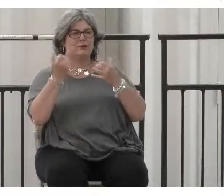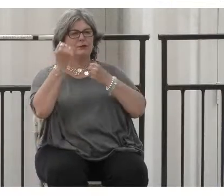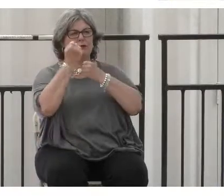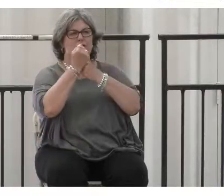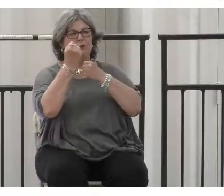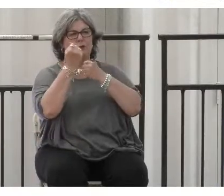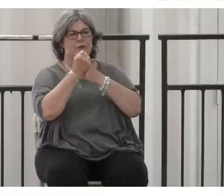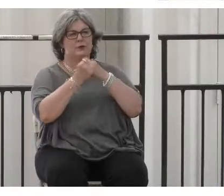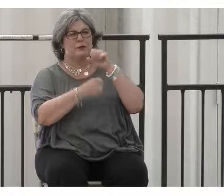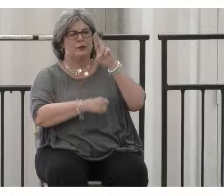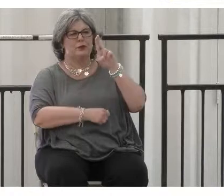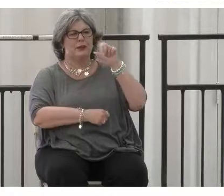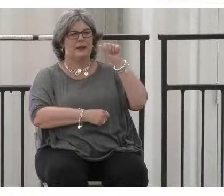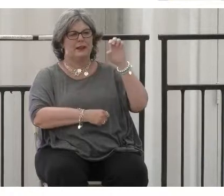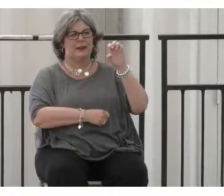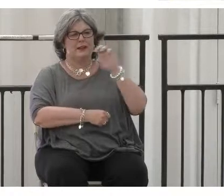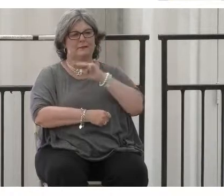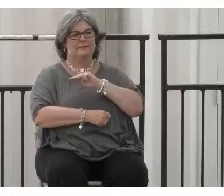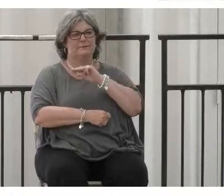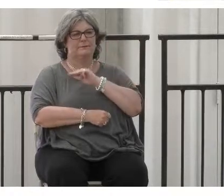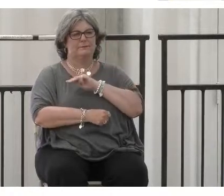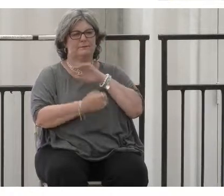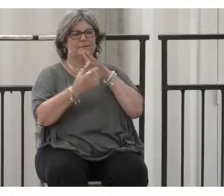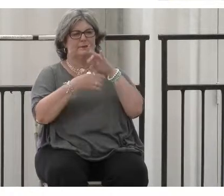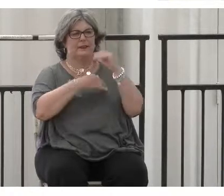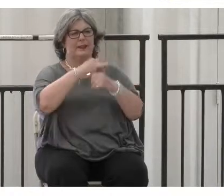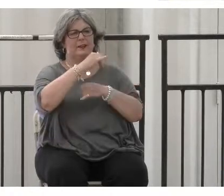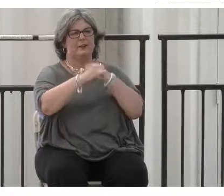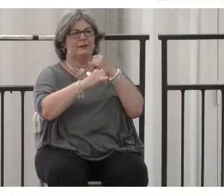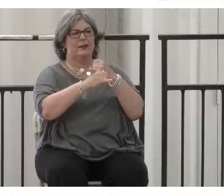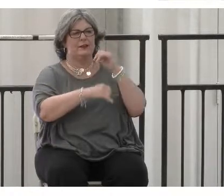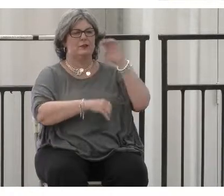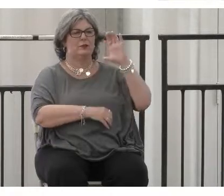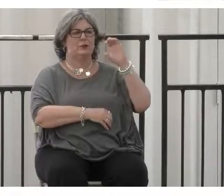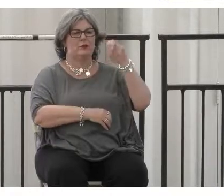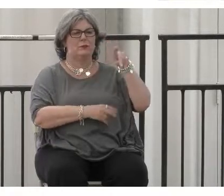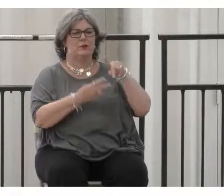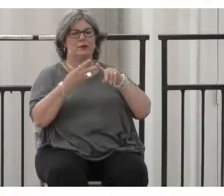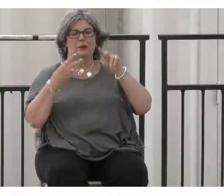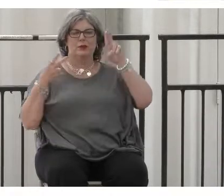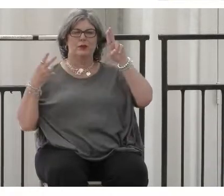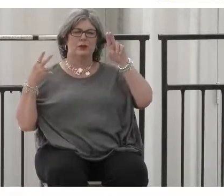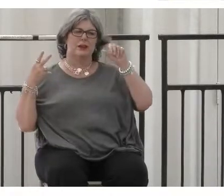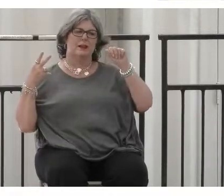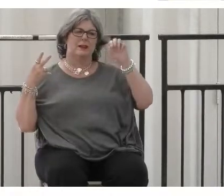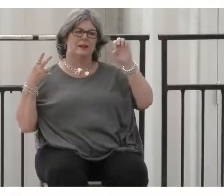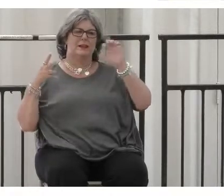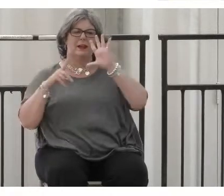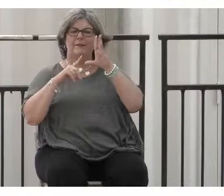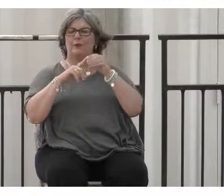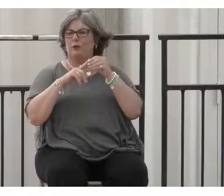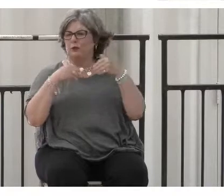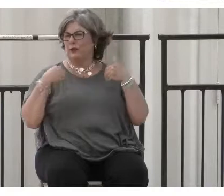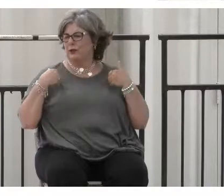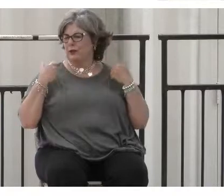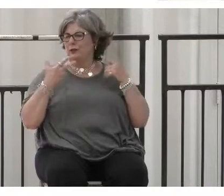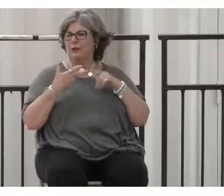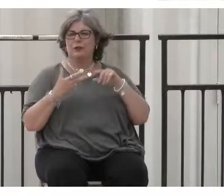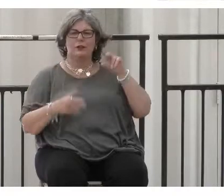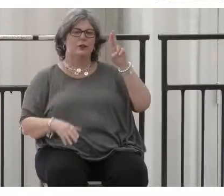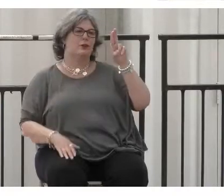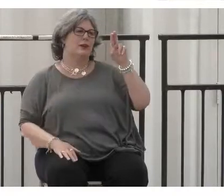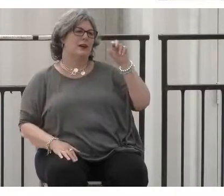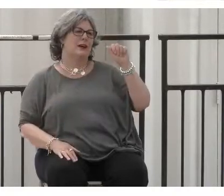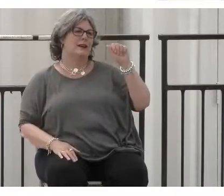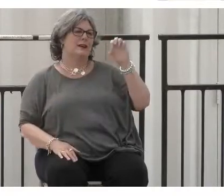is provided by the UAE Ministry of Foreign Affairs and International Cooperation, the UAE Ministry of Culture and Youth, and the UAE